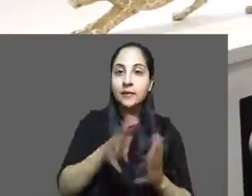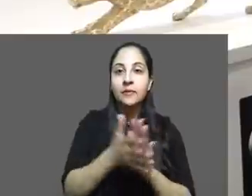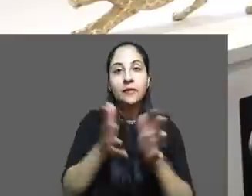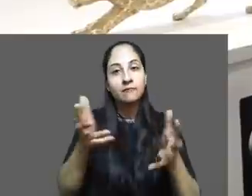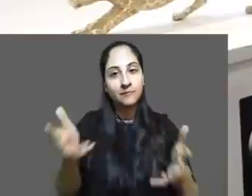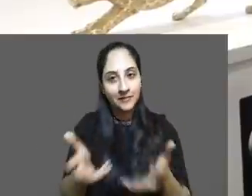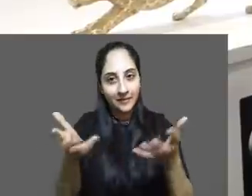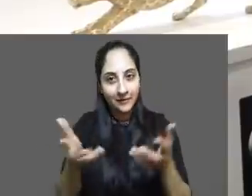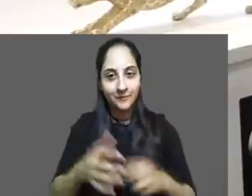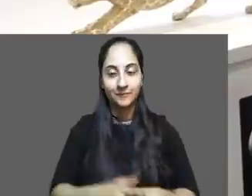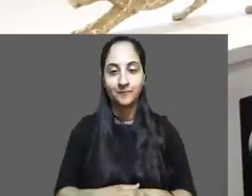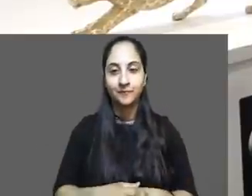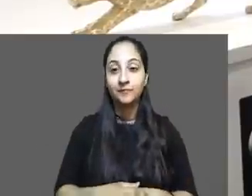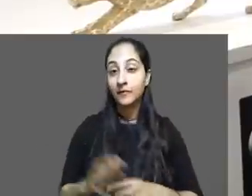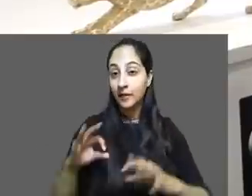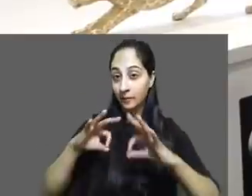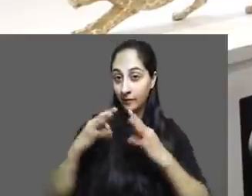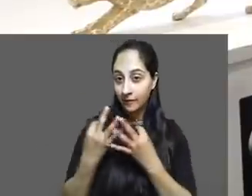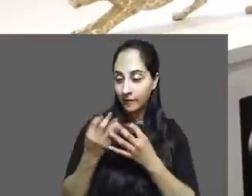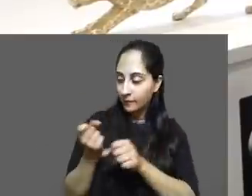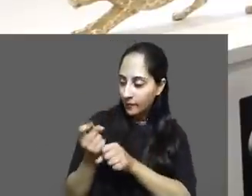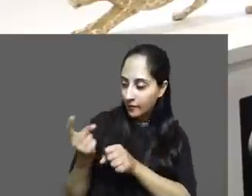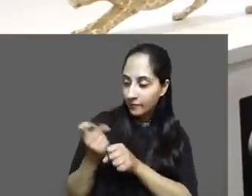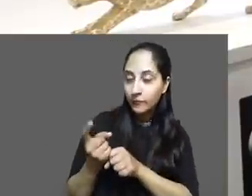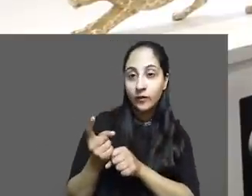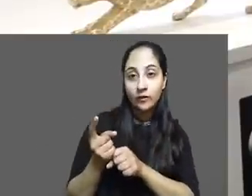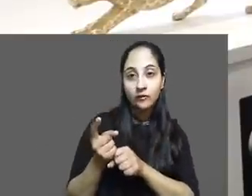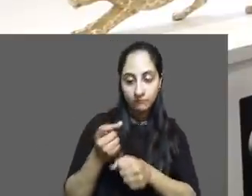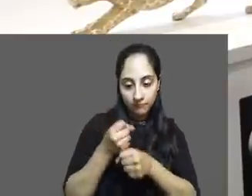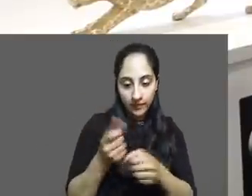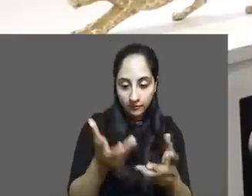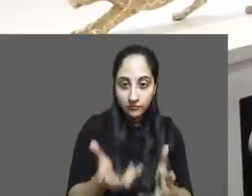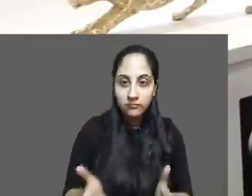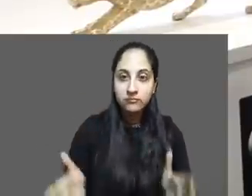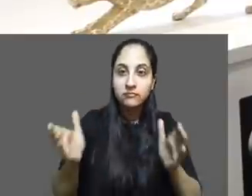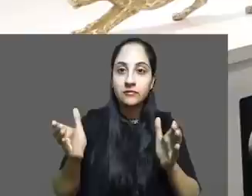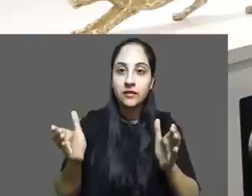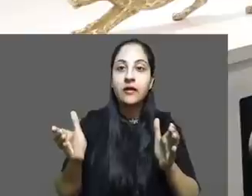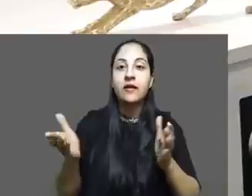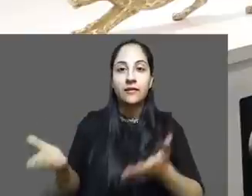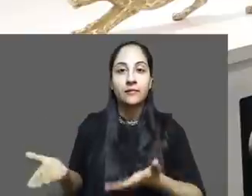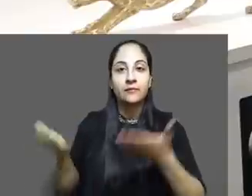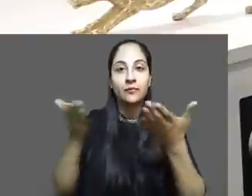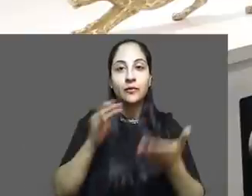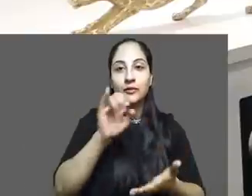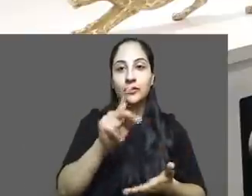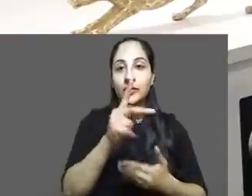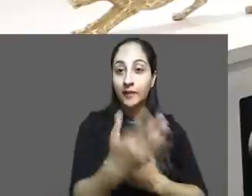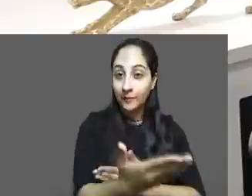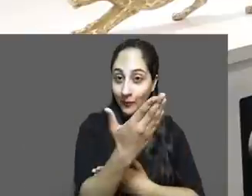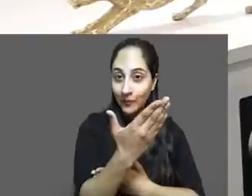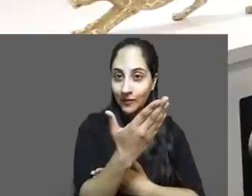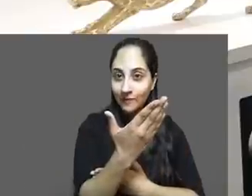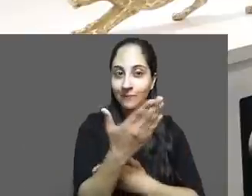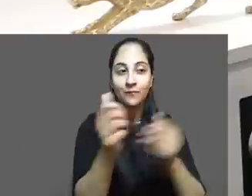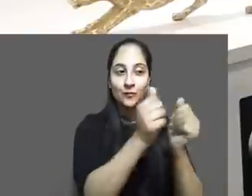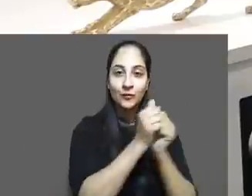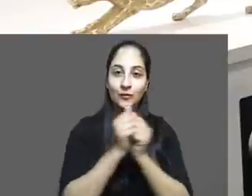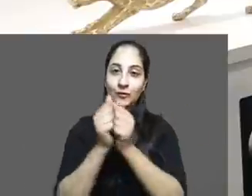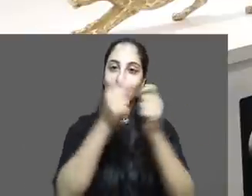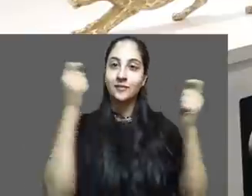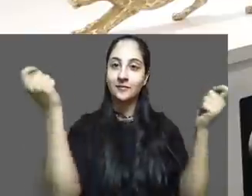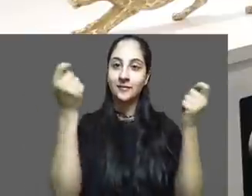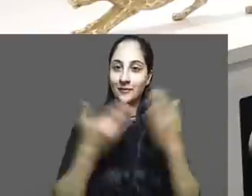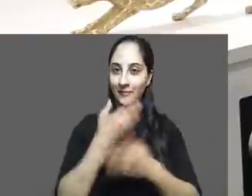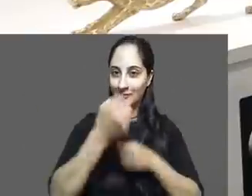For us, it's been a family tradition of many years to take Haft Mewa to morning Jamaat Khana and commemorate Navroz with everyone